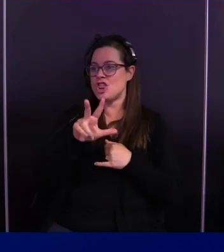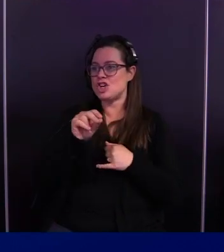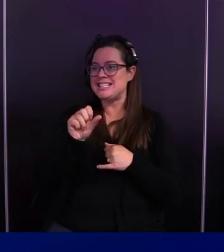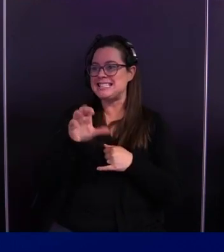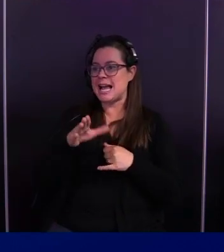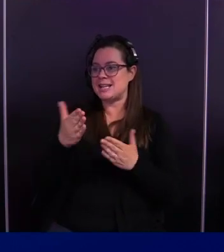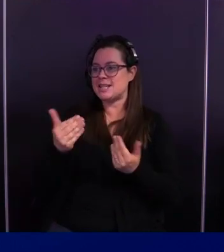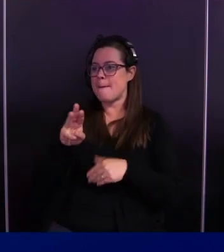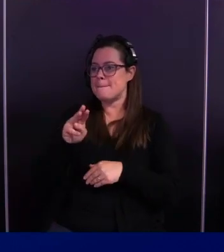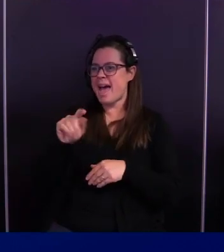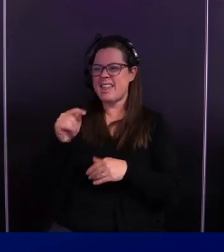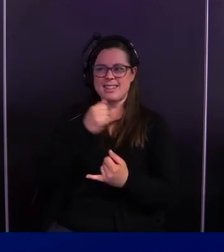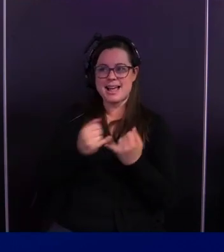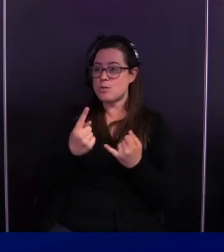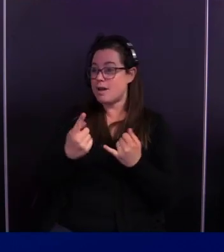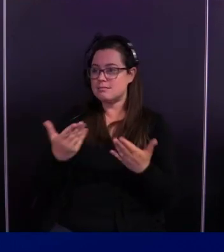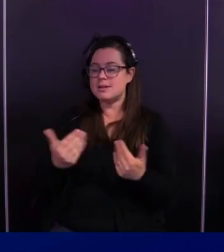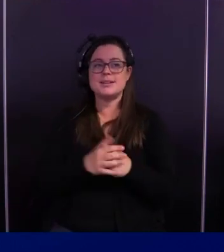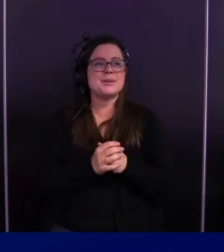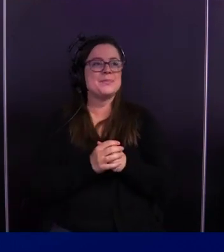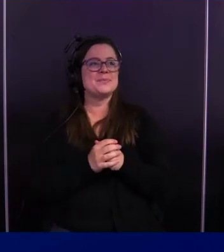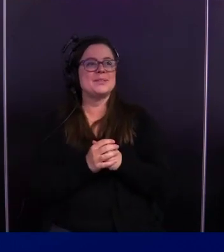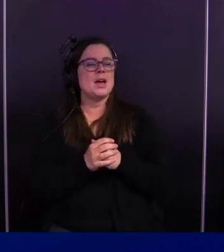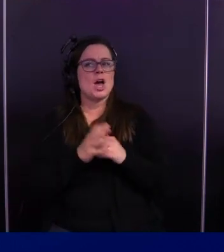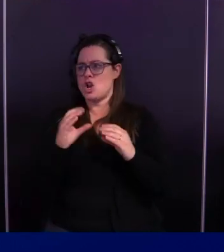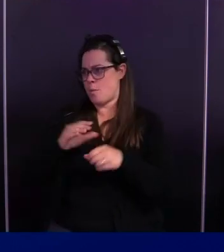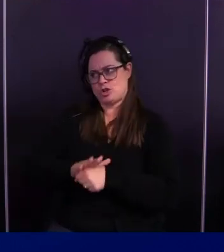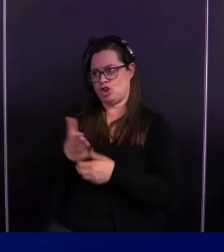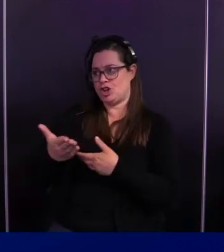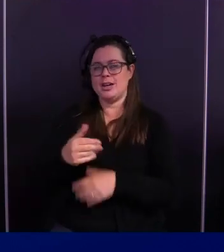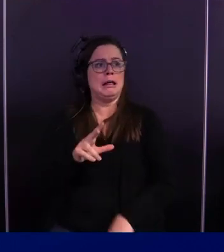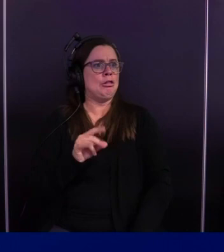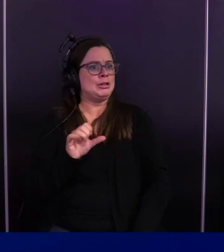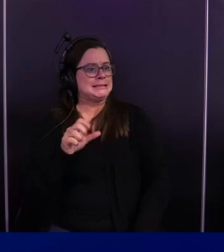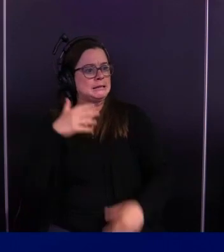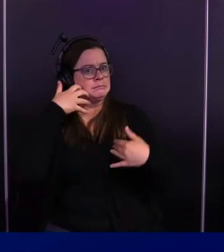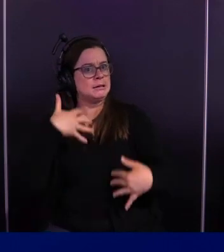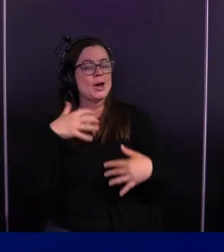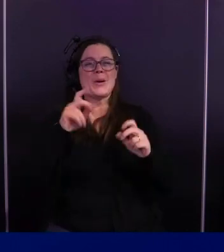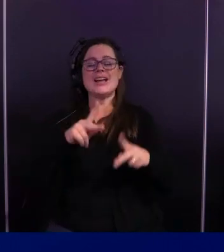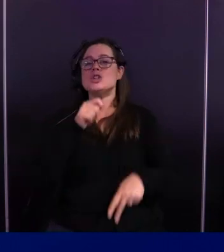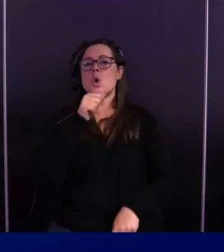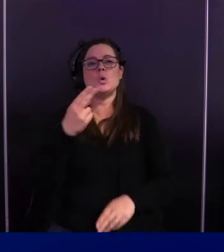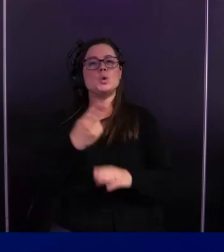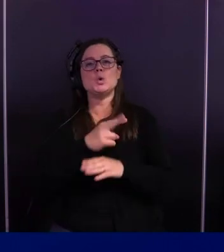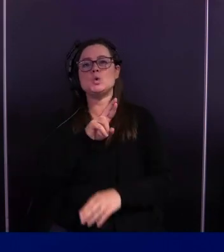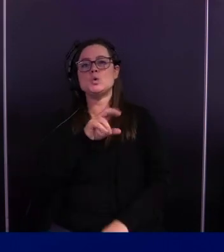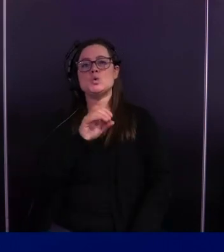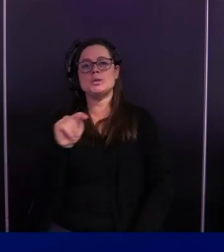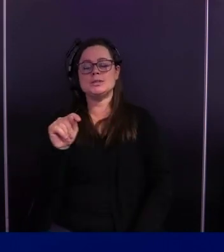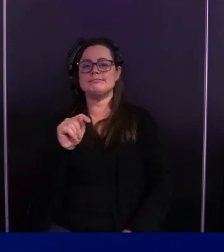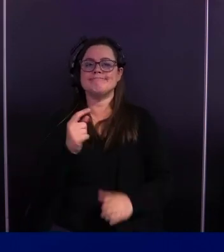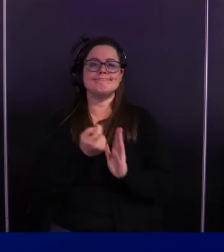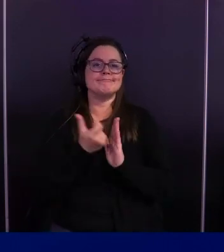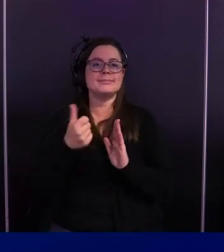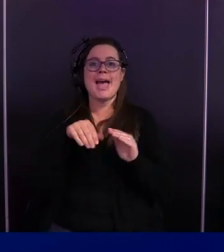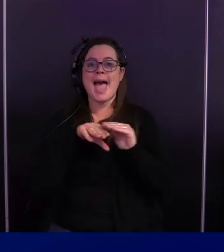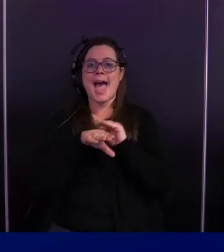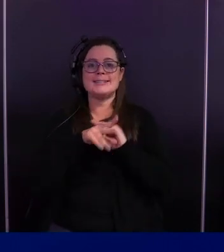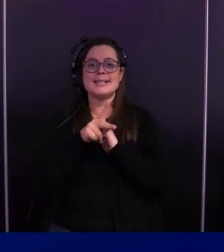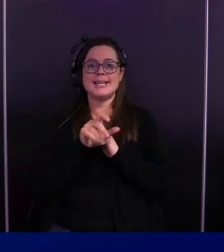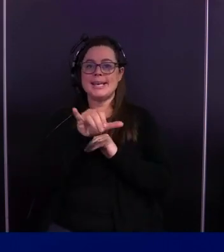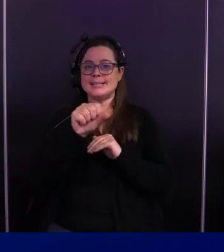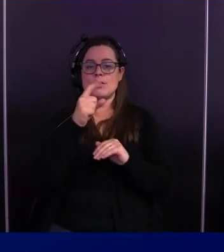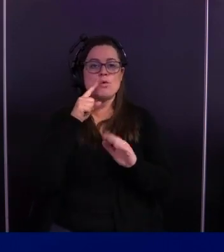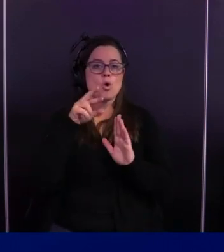Oh, okay, 30 seconds. Don't use No root. pressure. Don't use root. Remove access keys for your